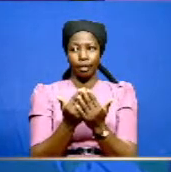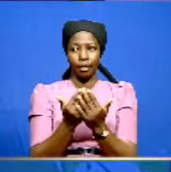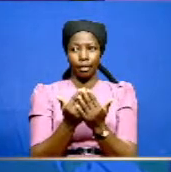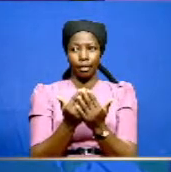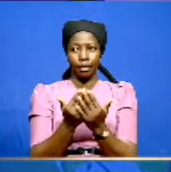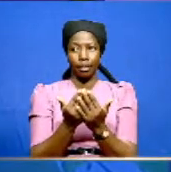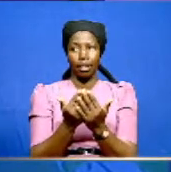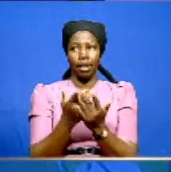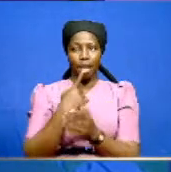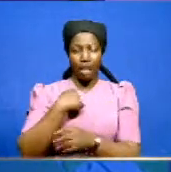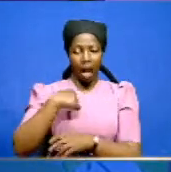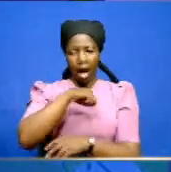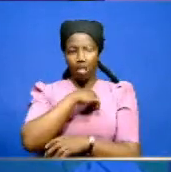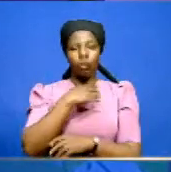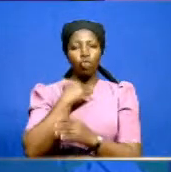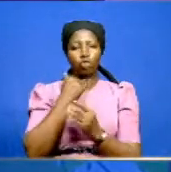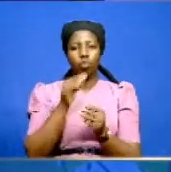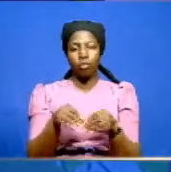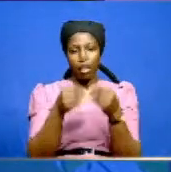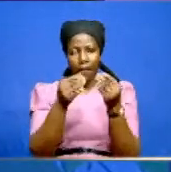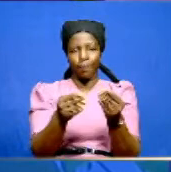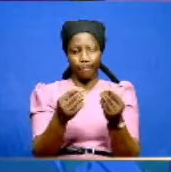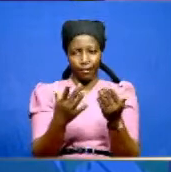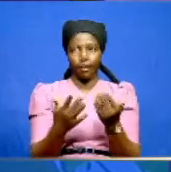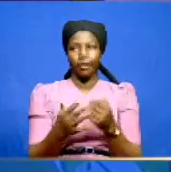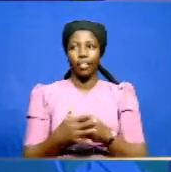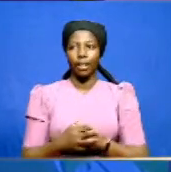that we want to give.